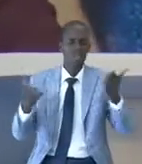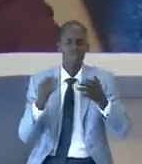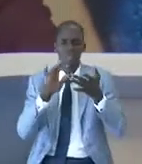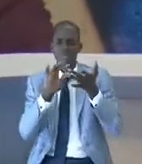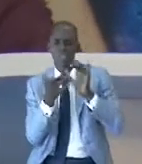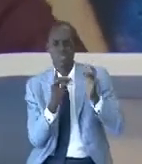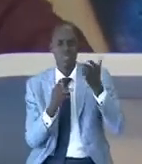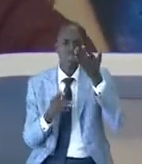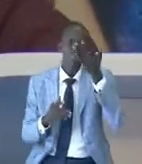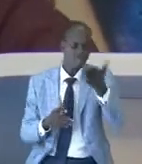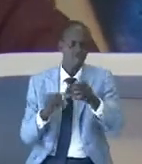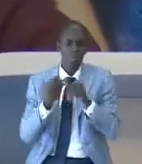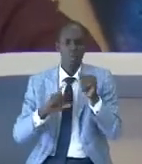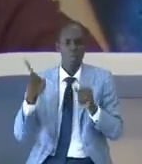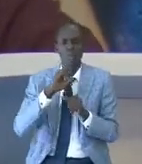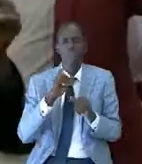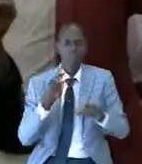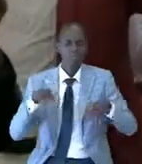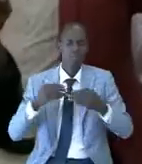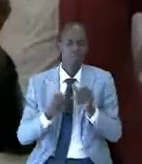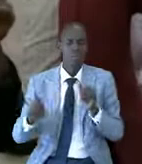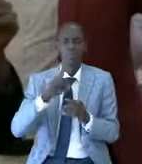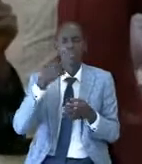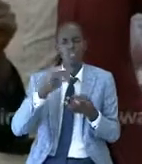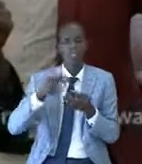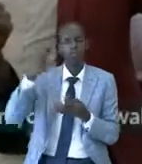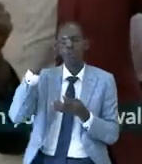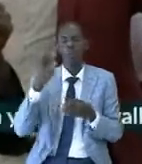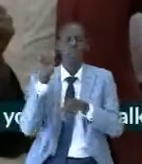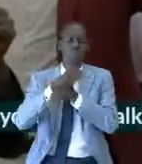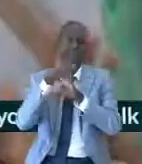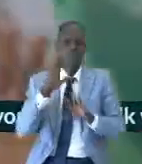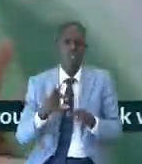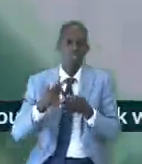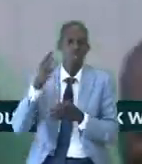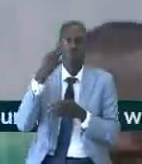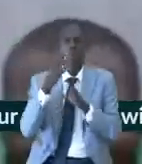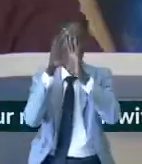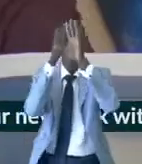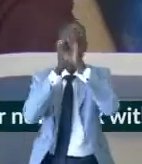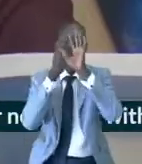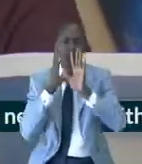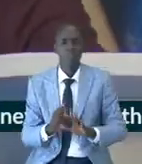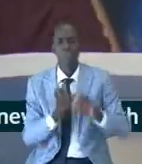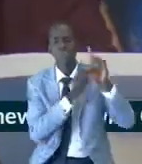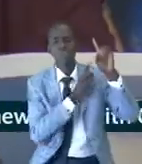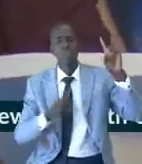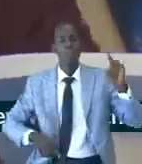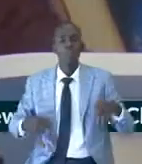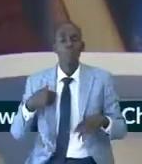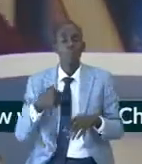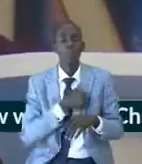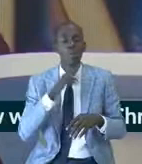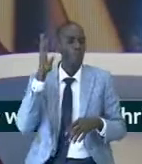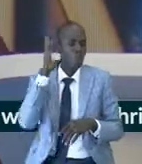everywhere, the spirit of the conqueror, the spirit of the achiever. And Lord, we will